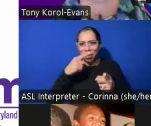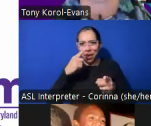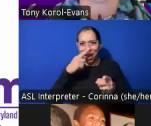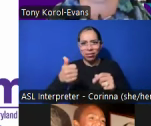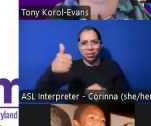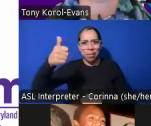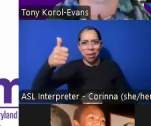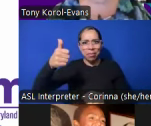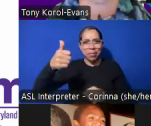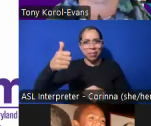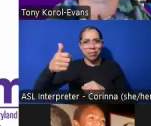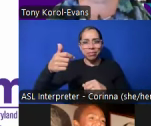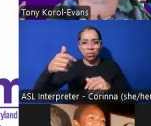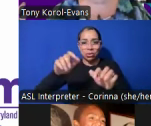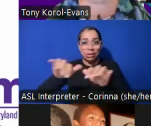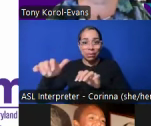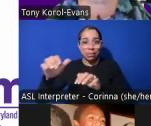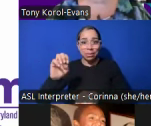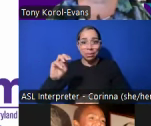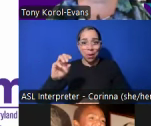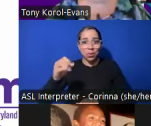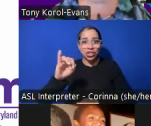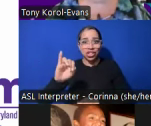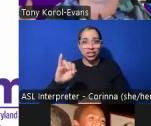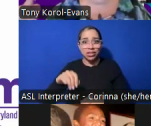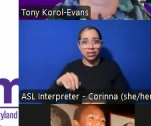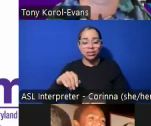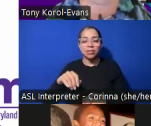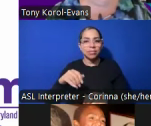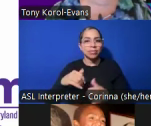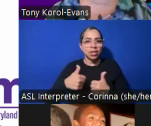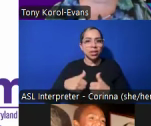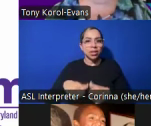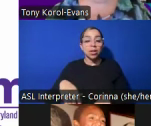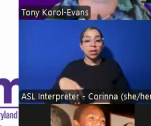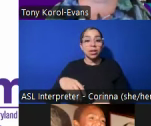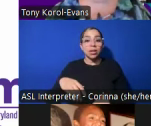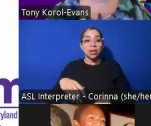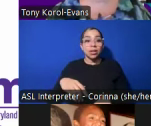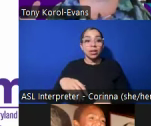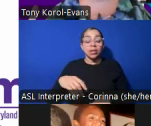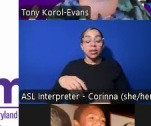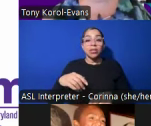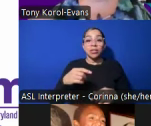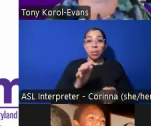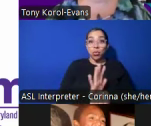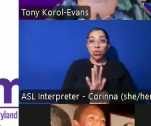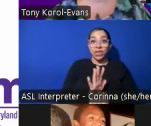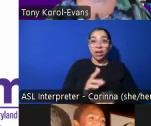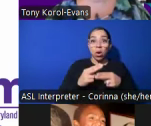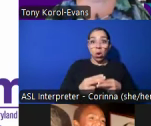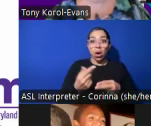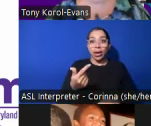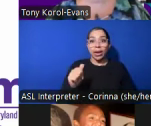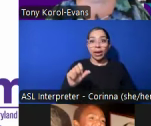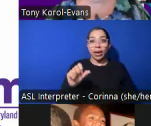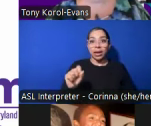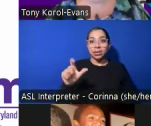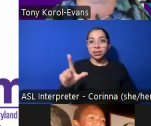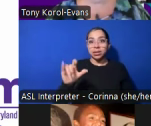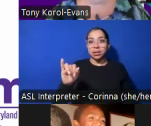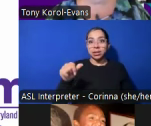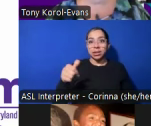that's where, and gaslighting comes from a movie of the type Gaslight, where literally a man made his wife feel like